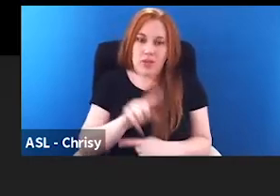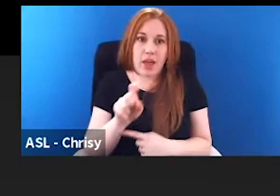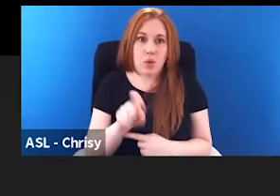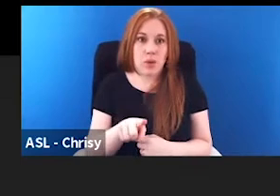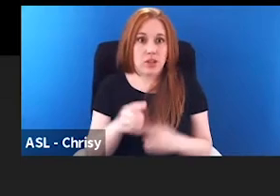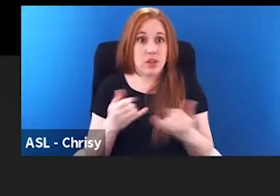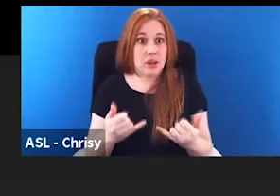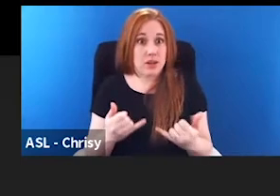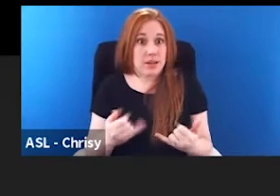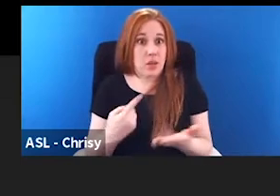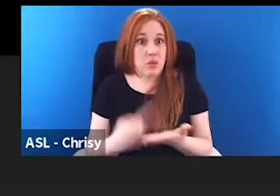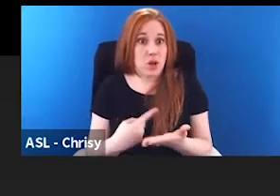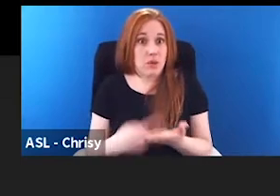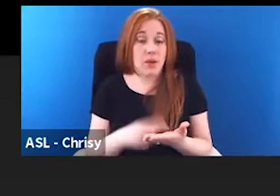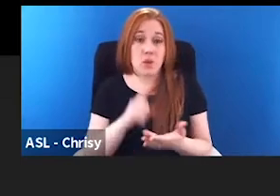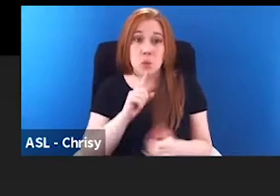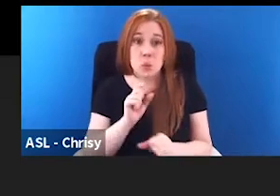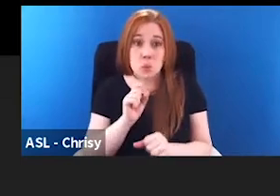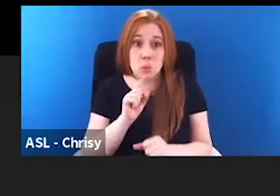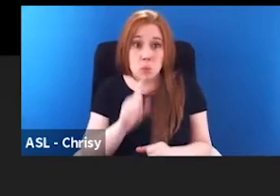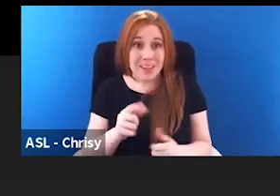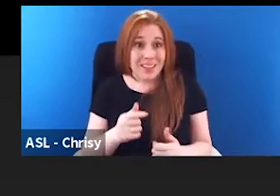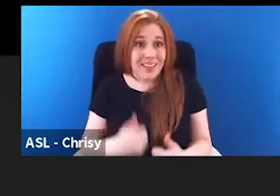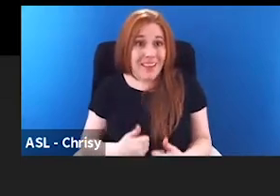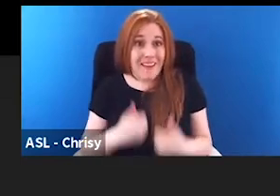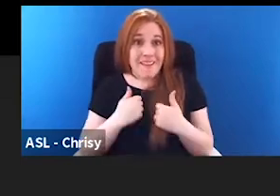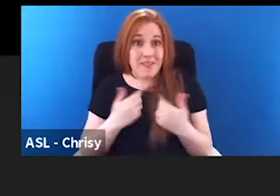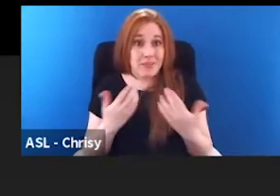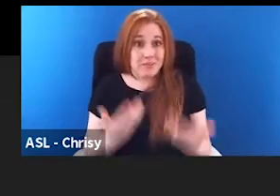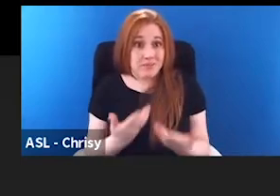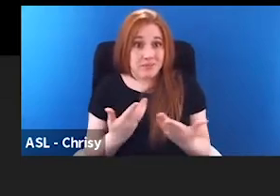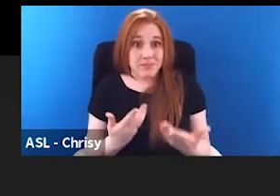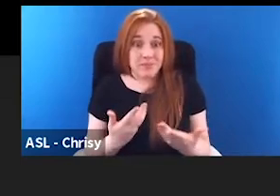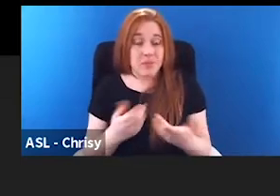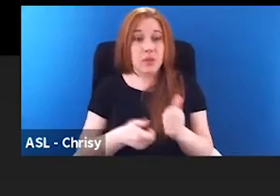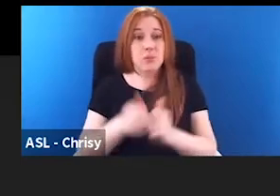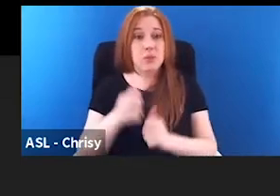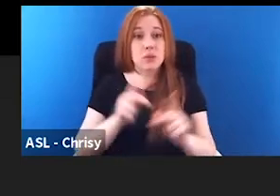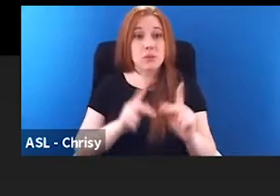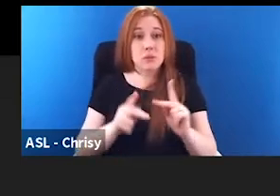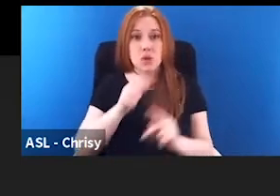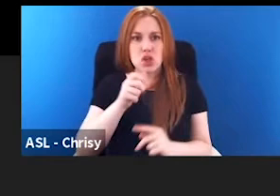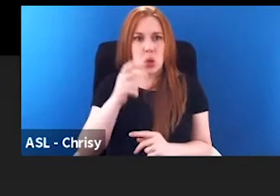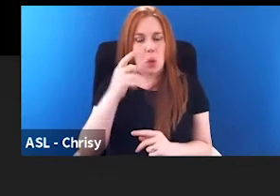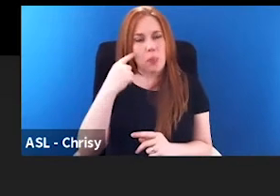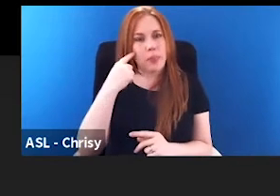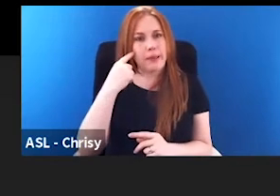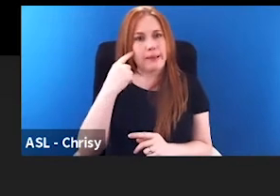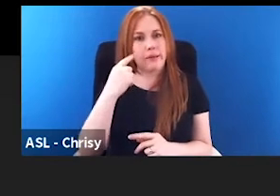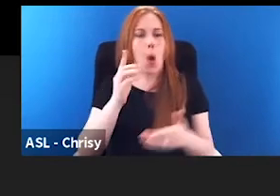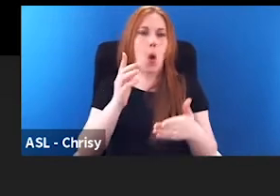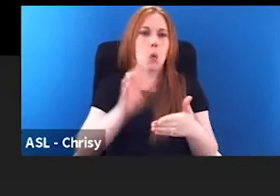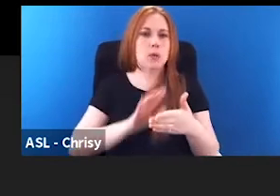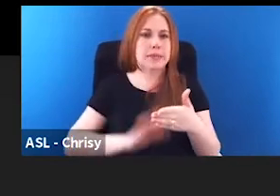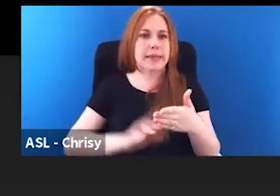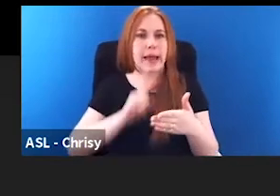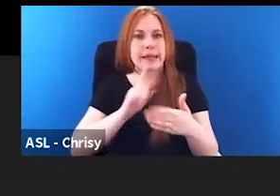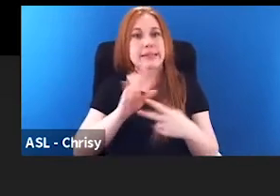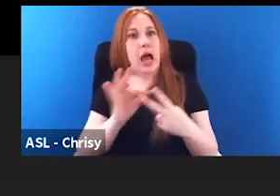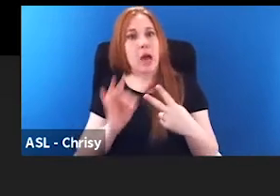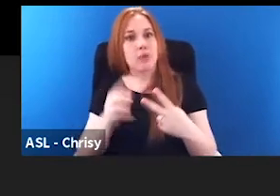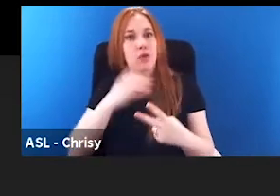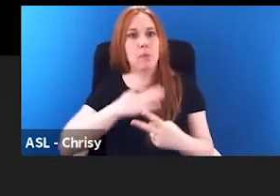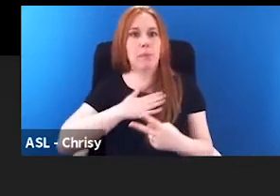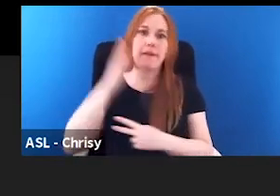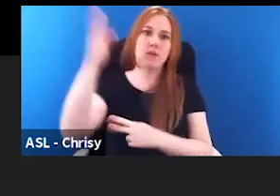today. The reality is most don't really see design as an option or a career